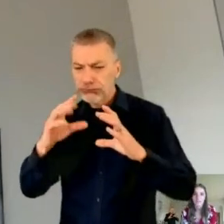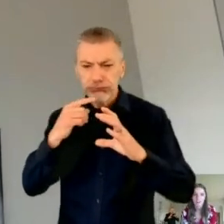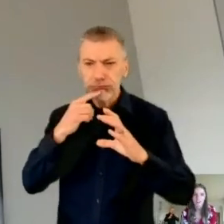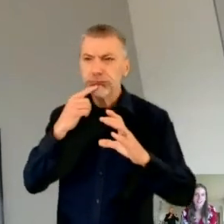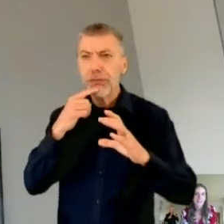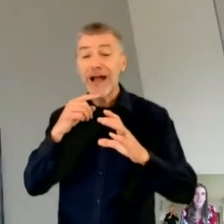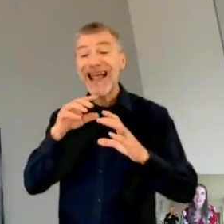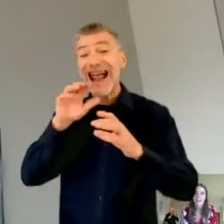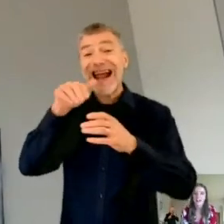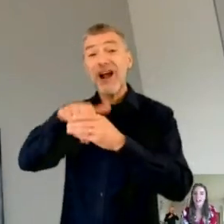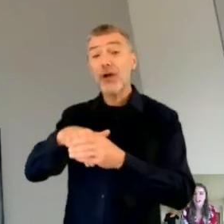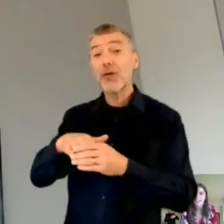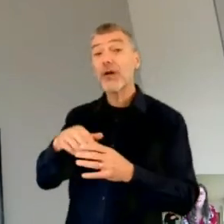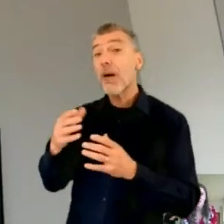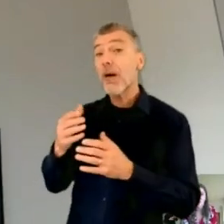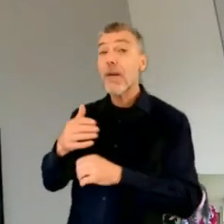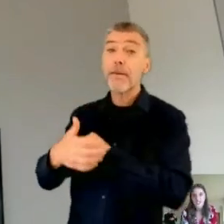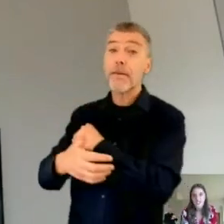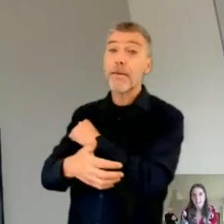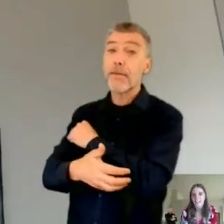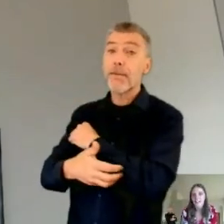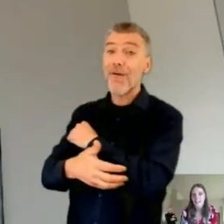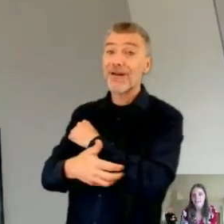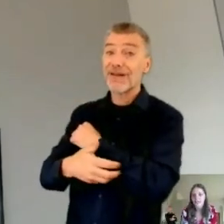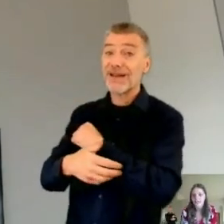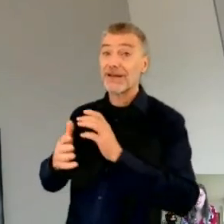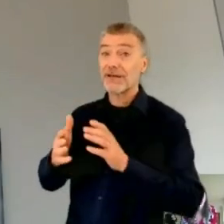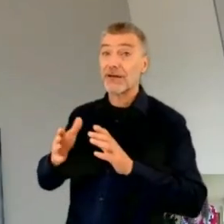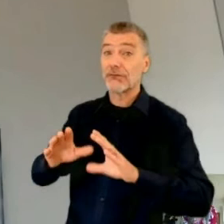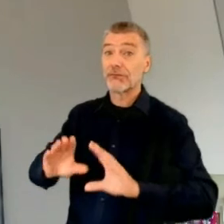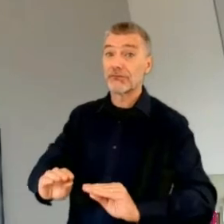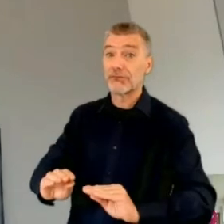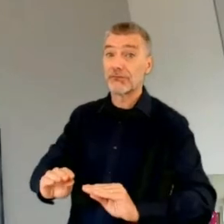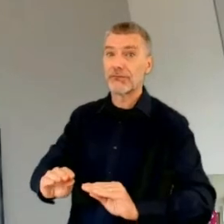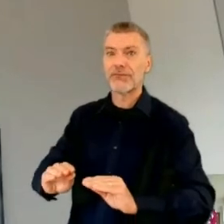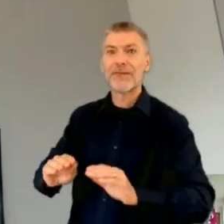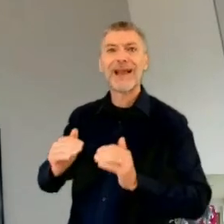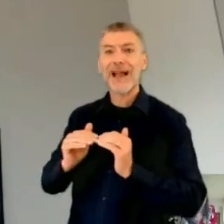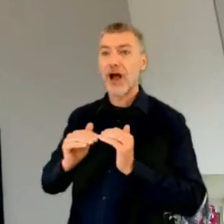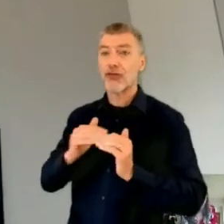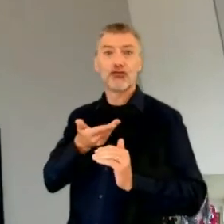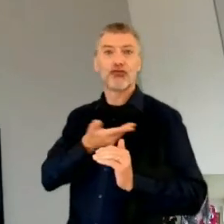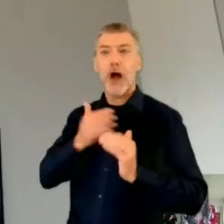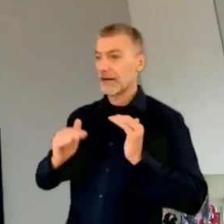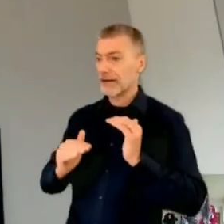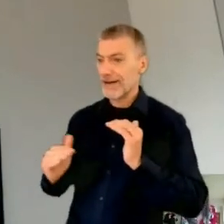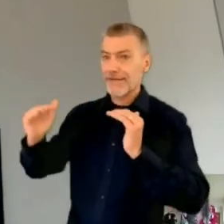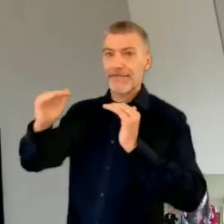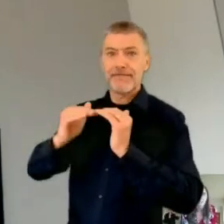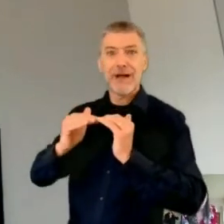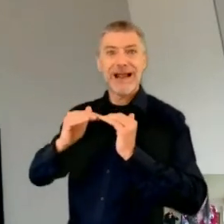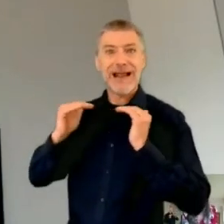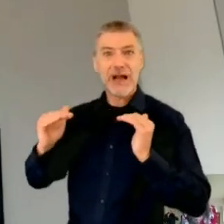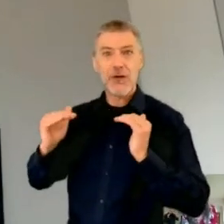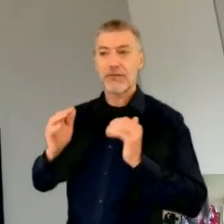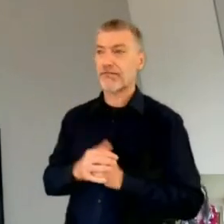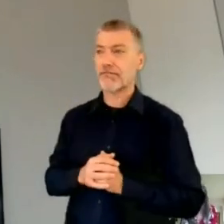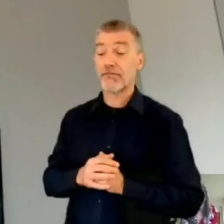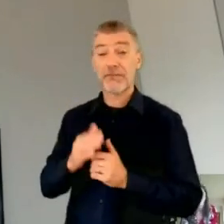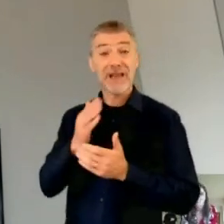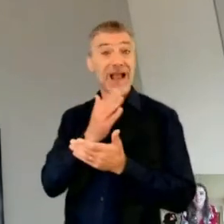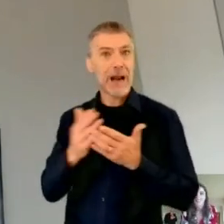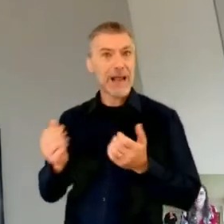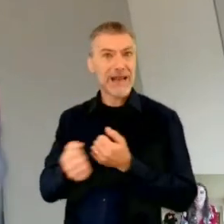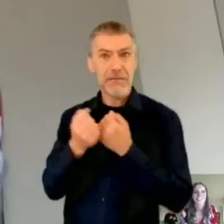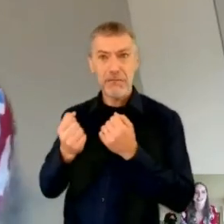equal rights, and inequalities, clean power and clean solutions, both above and below